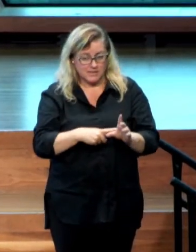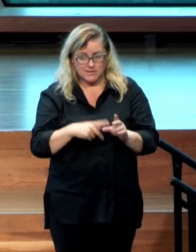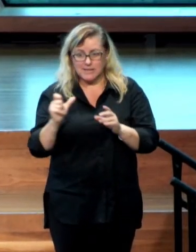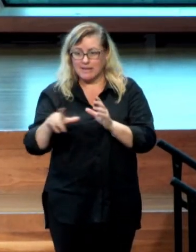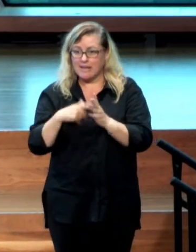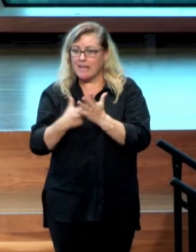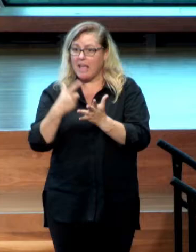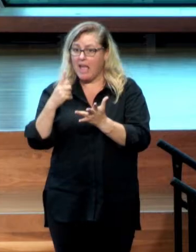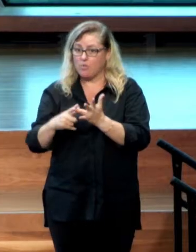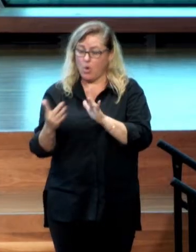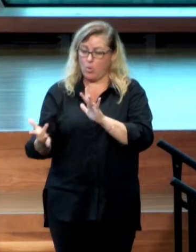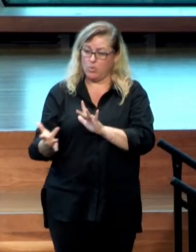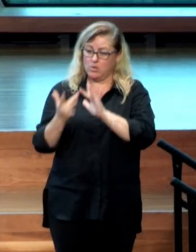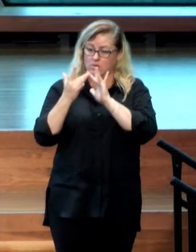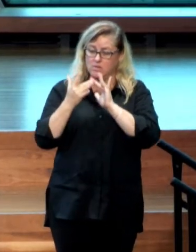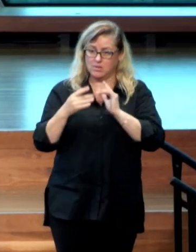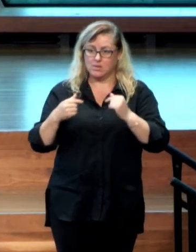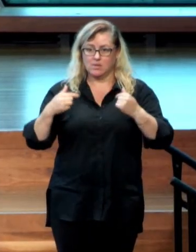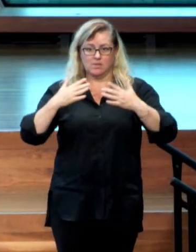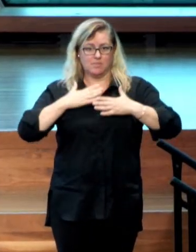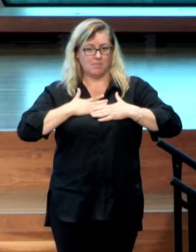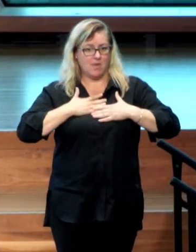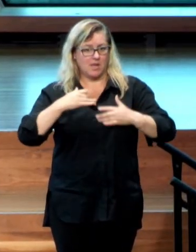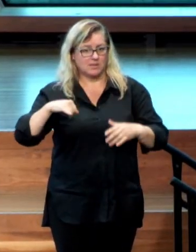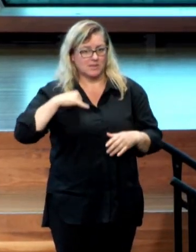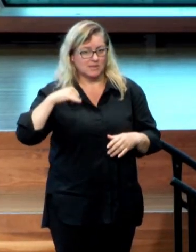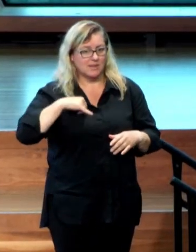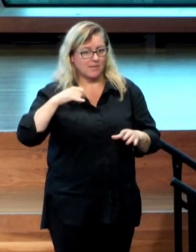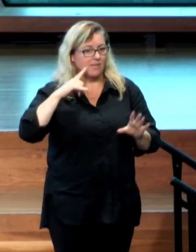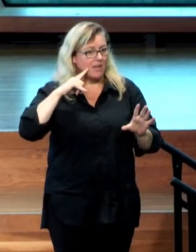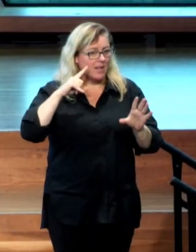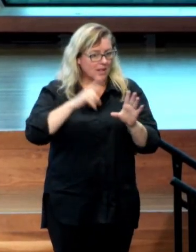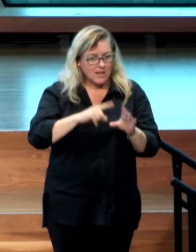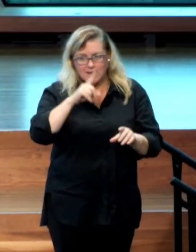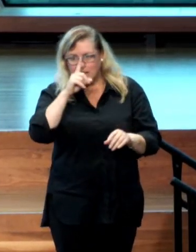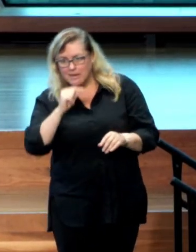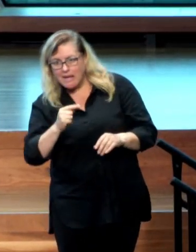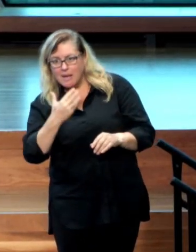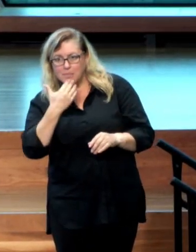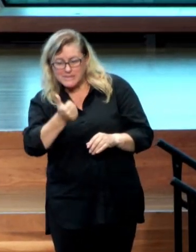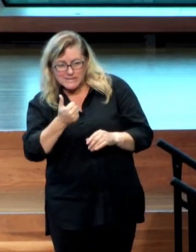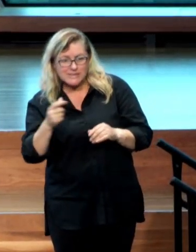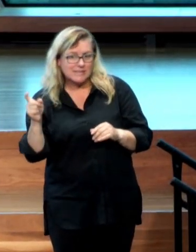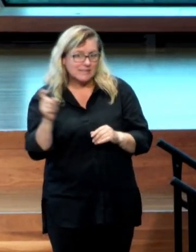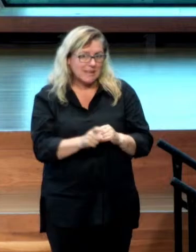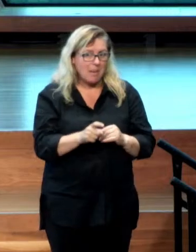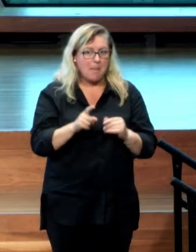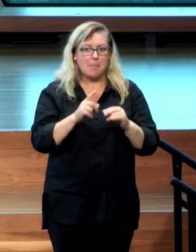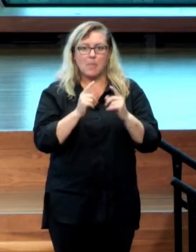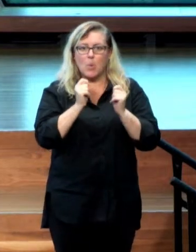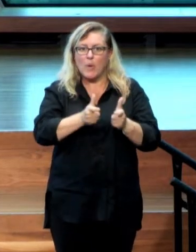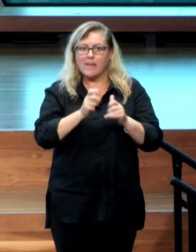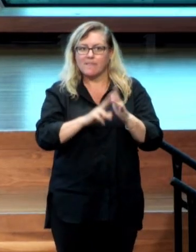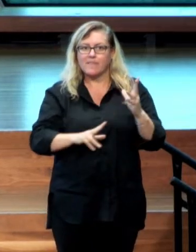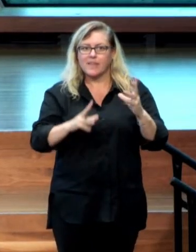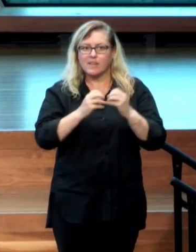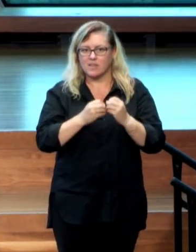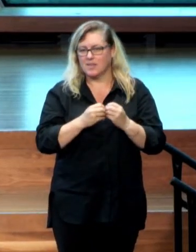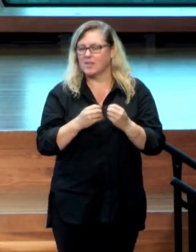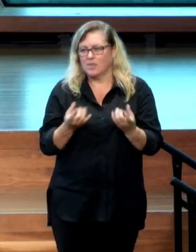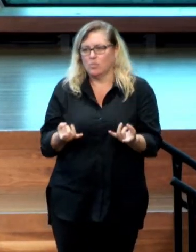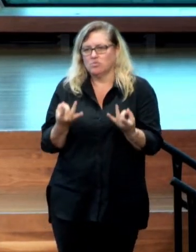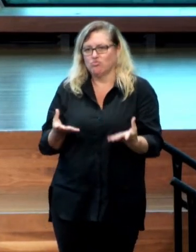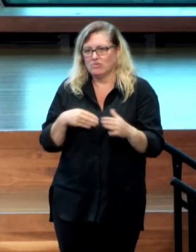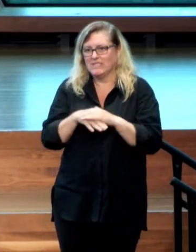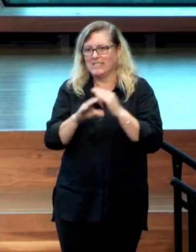Caro contacted my staff late last year to say, could Catherine please come early February, it was probably already in my